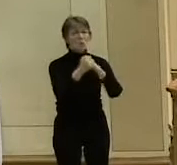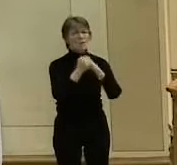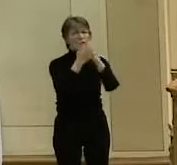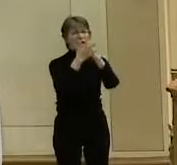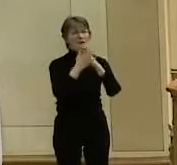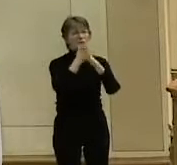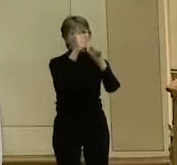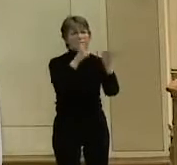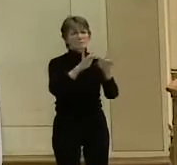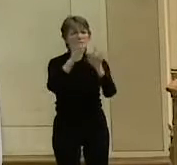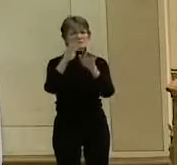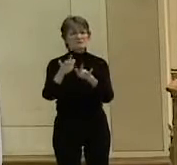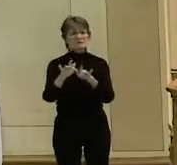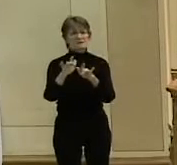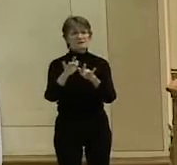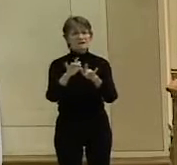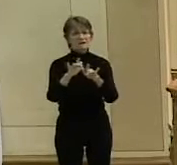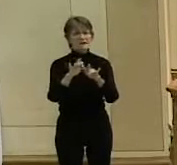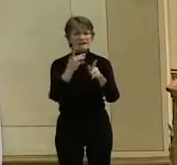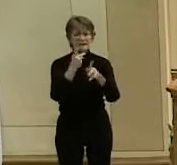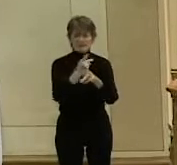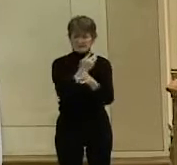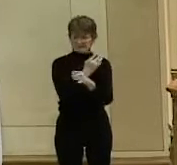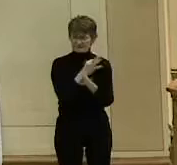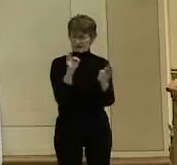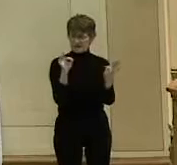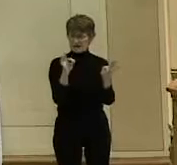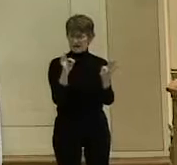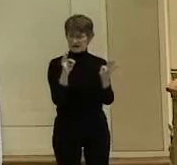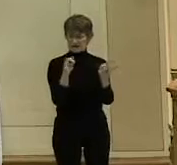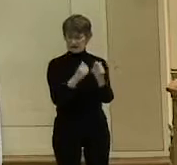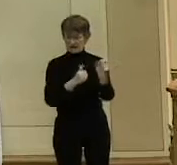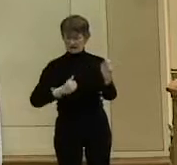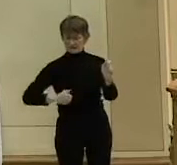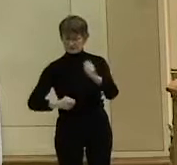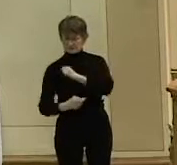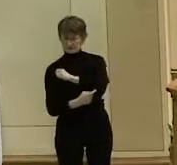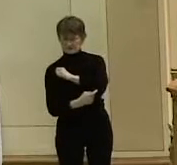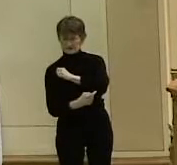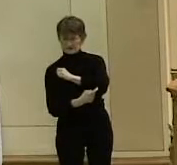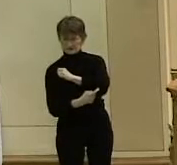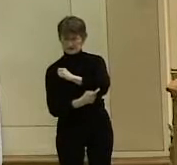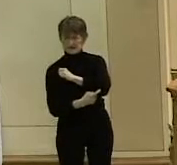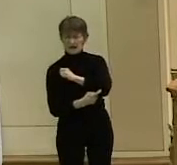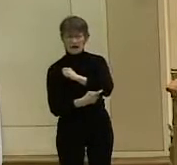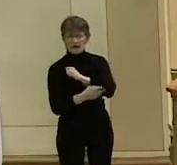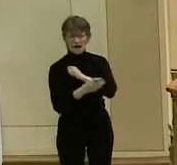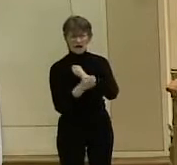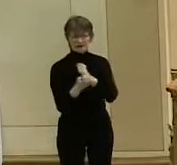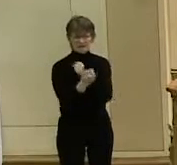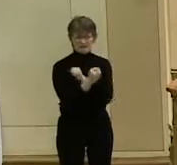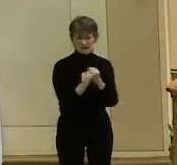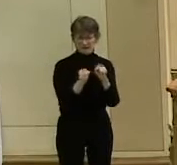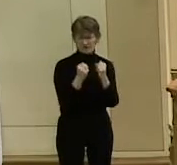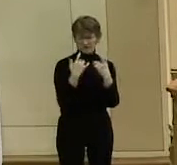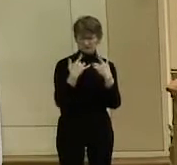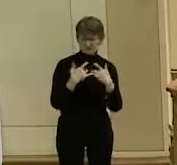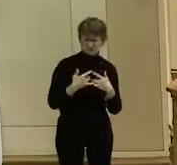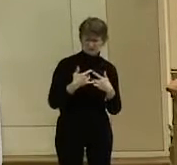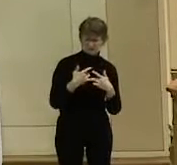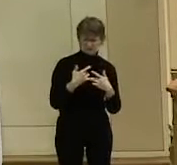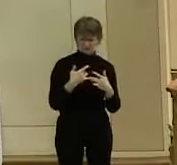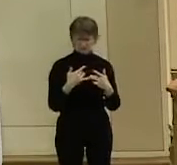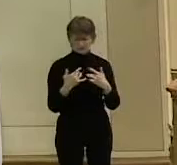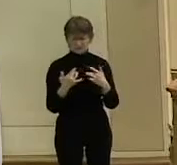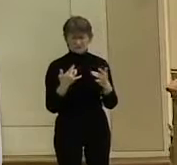your mercy, we may be always free from sin, safe from all distress, as we await the blessed hope in